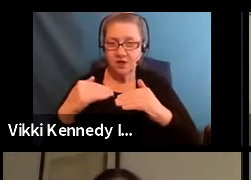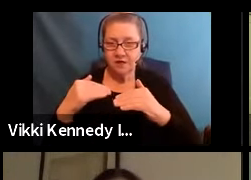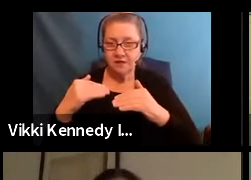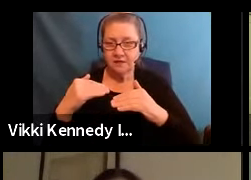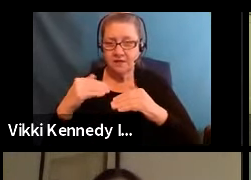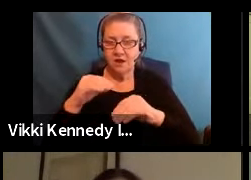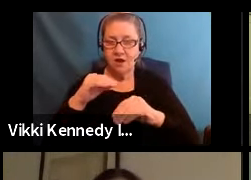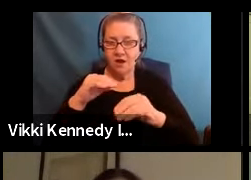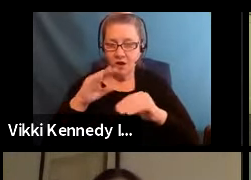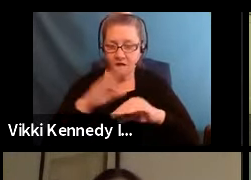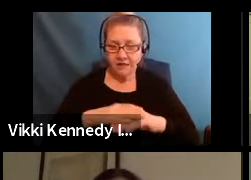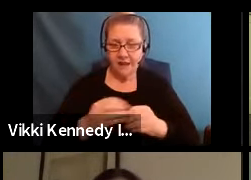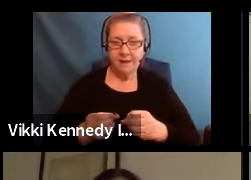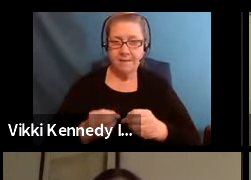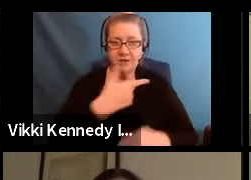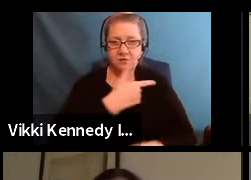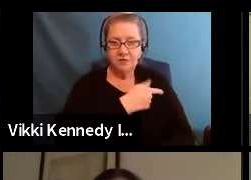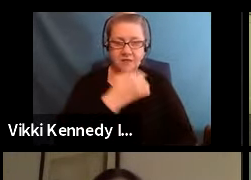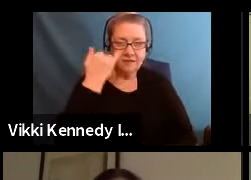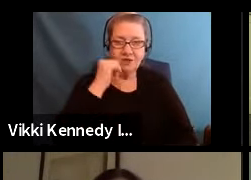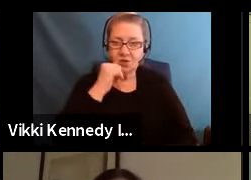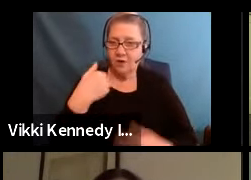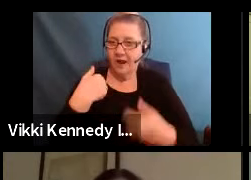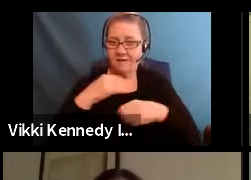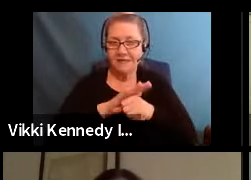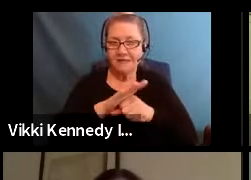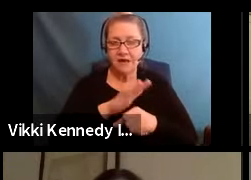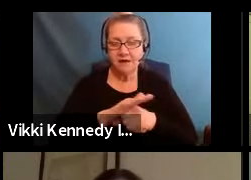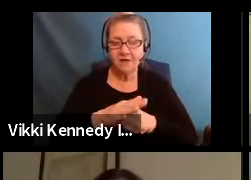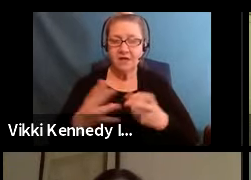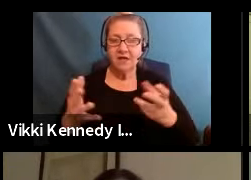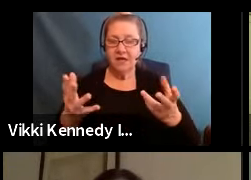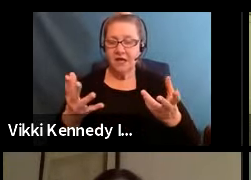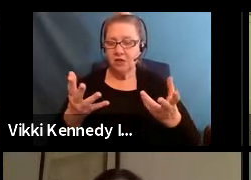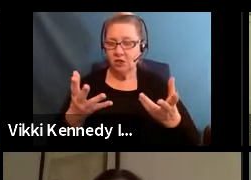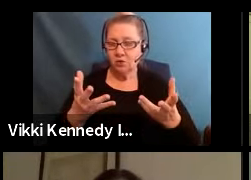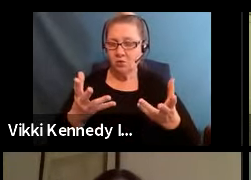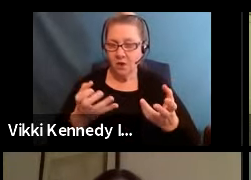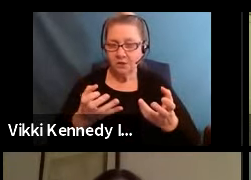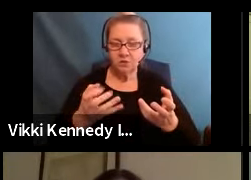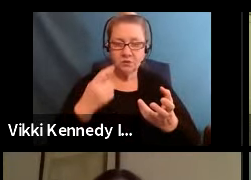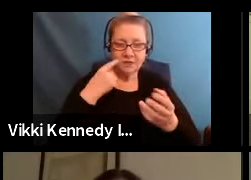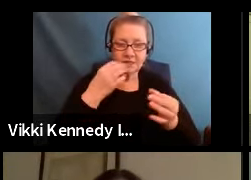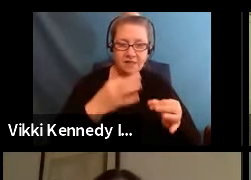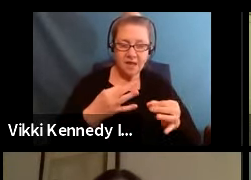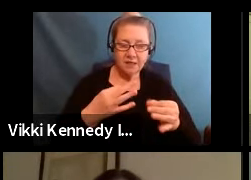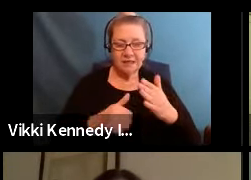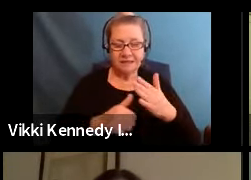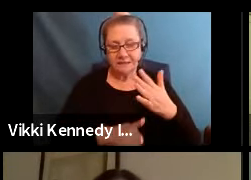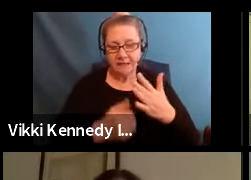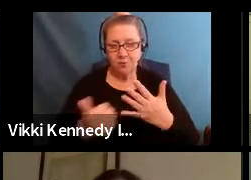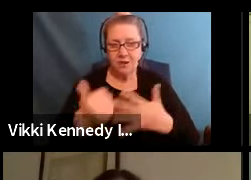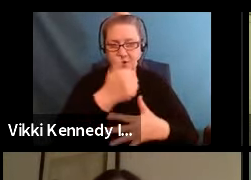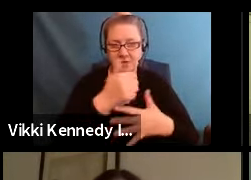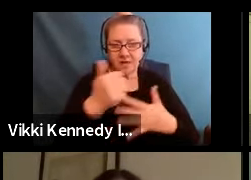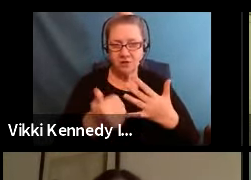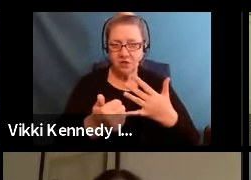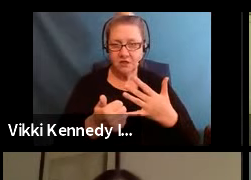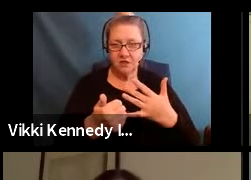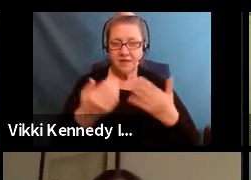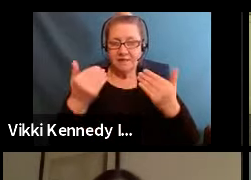on the number of vaccines, if you really don't have enough and you are looking at how do we sub-prioritize, right? Then here